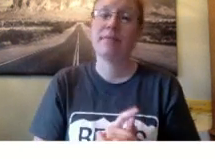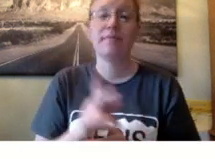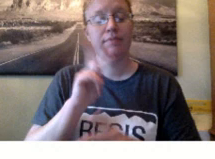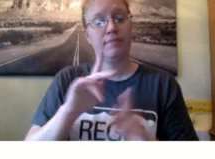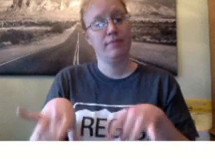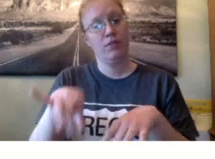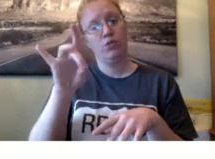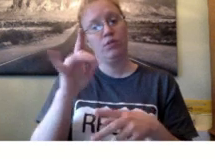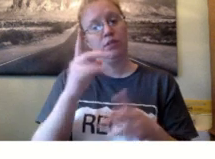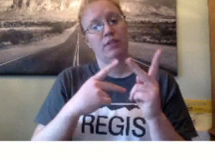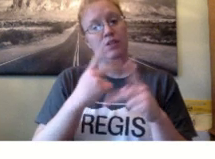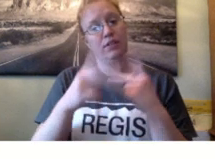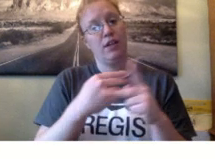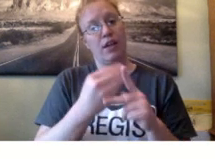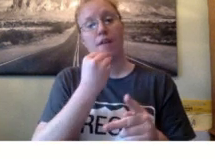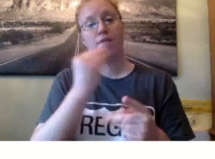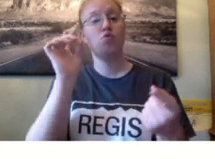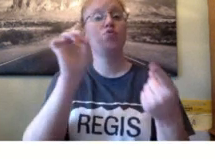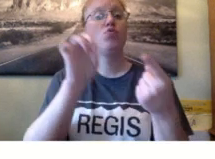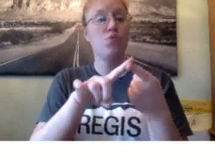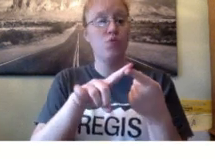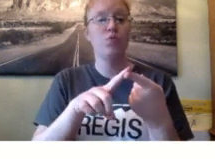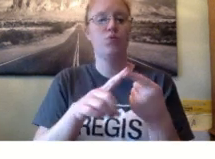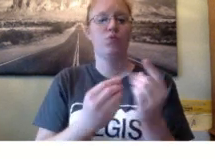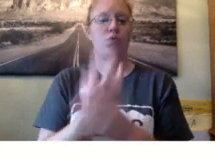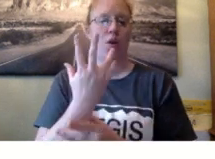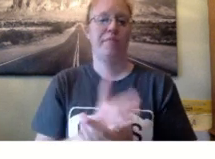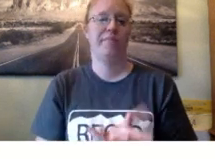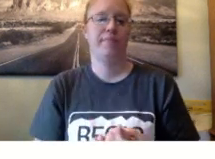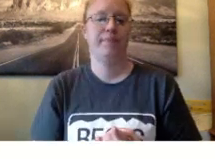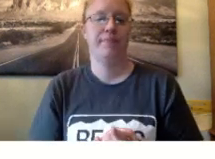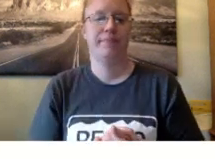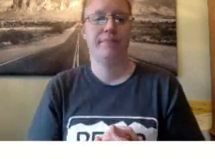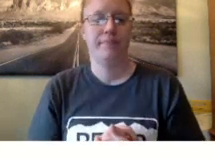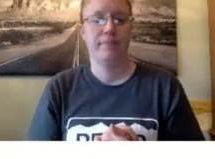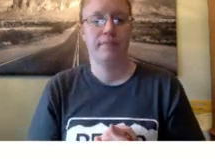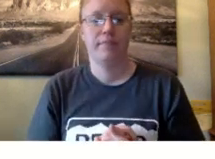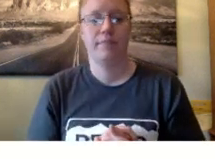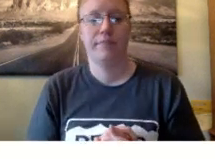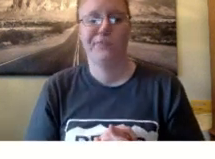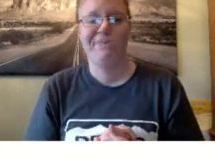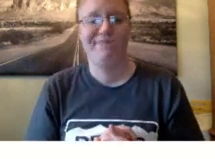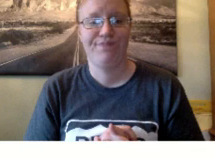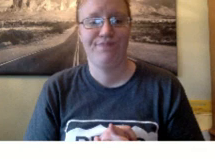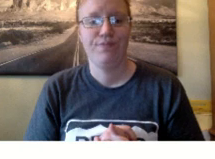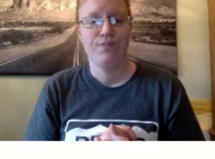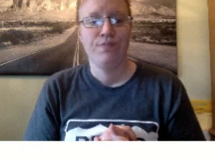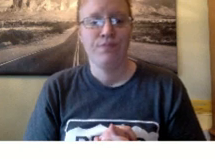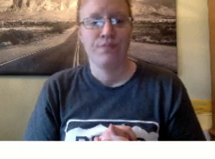choose the kinds of food to grow. There we go.